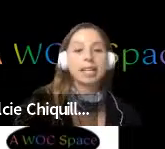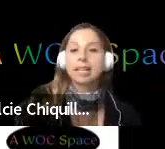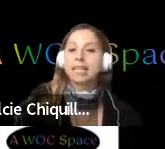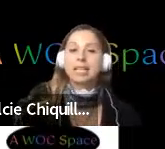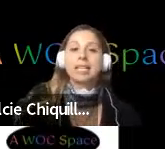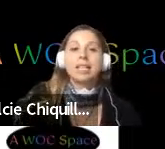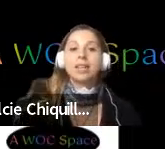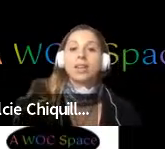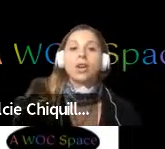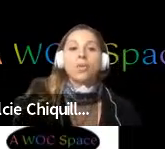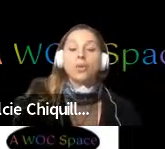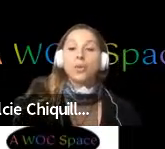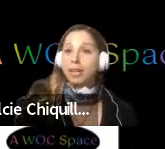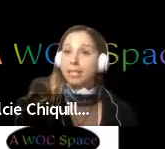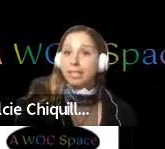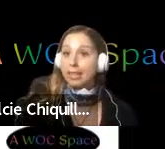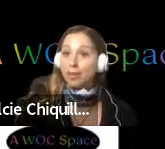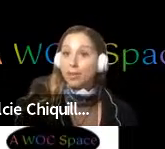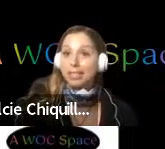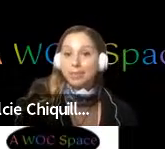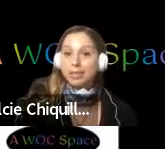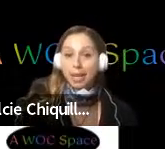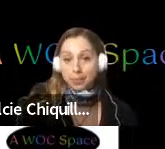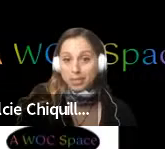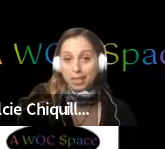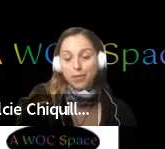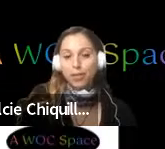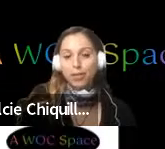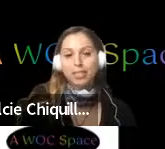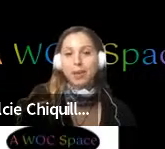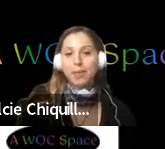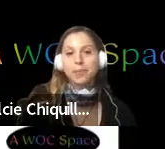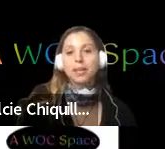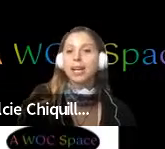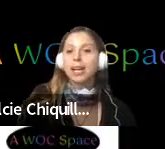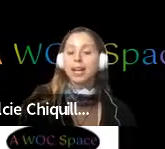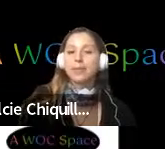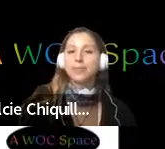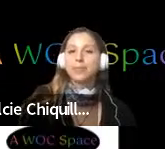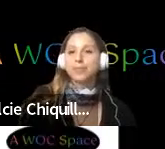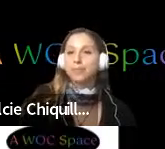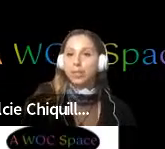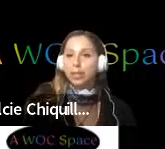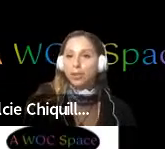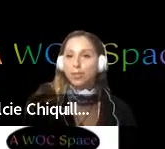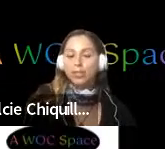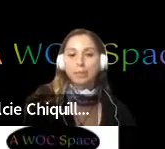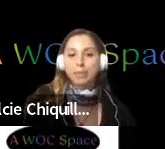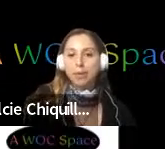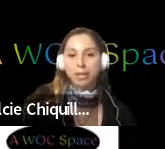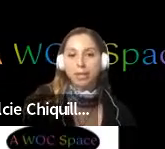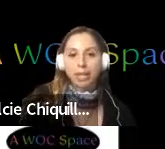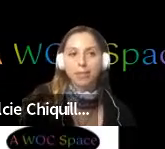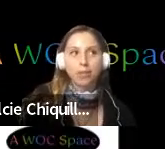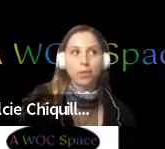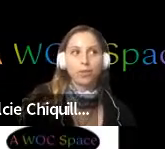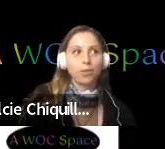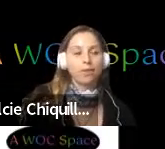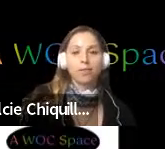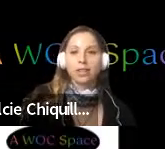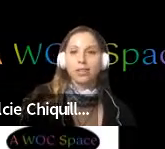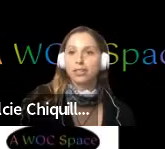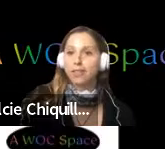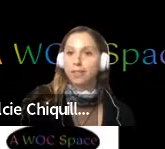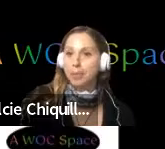But we wanted to leave you with some tips for some, for some networking if